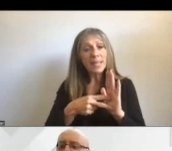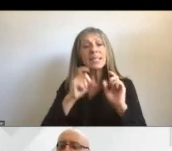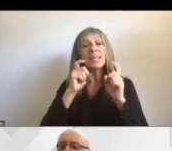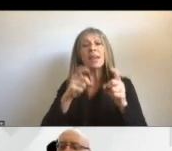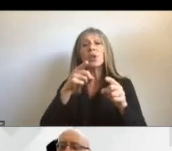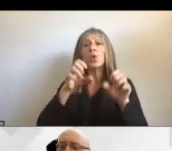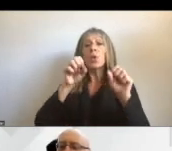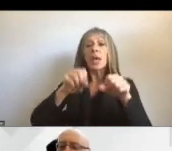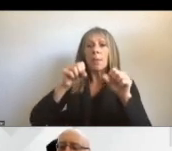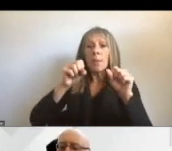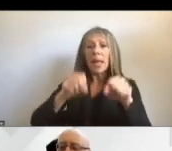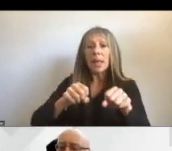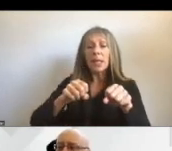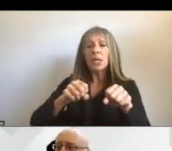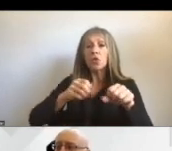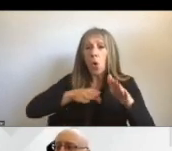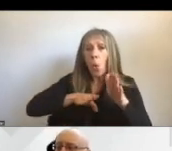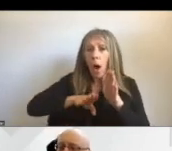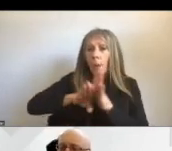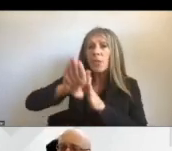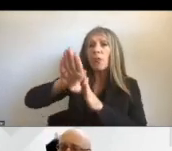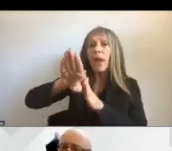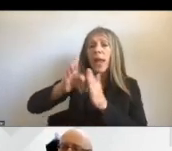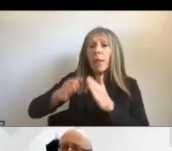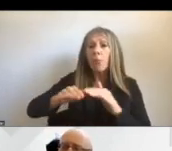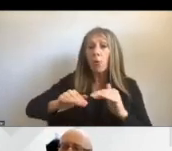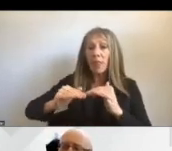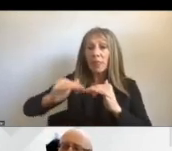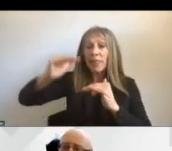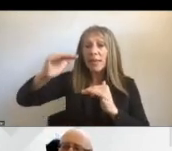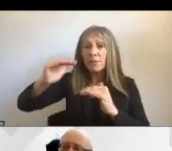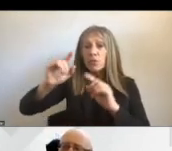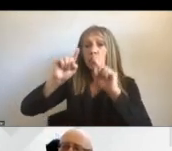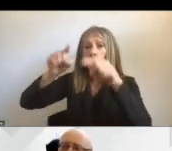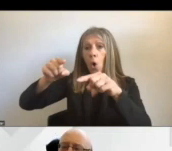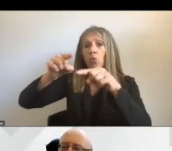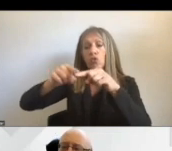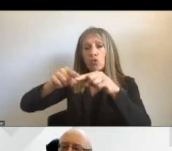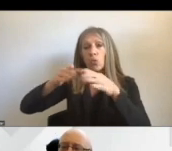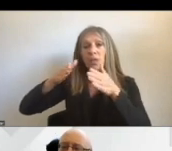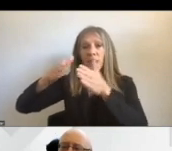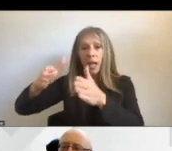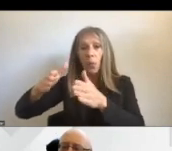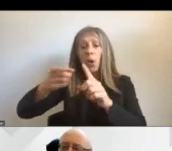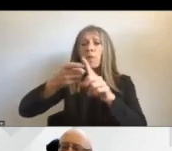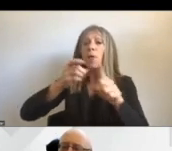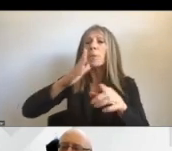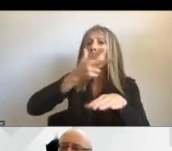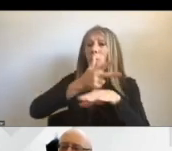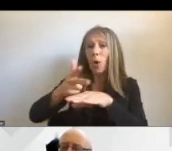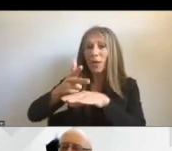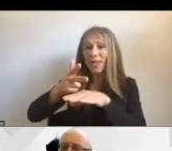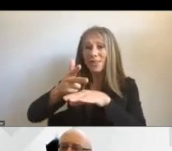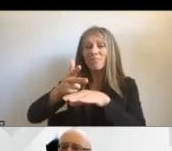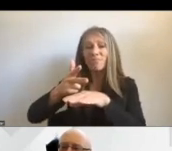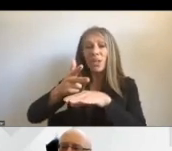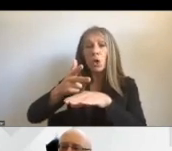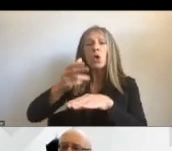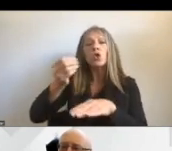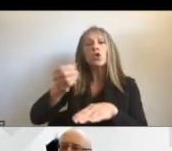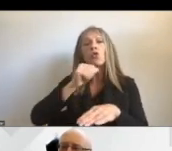same direction as all the other pedestrians waiting in the transit shelter, which is usually at the end of the row of seats,